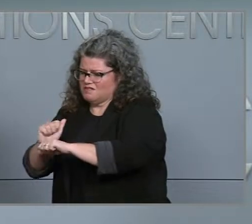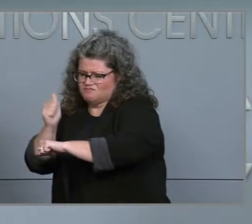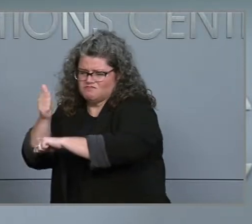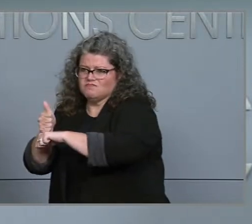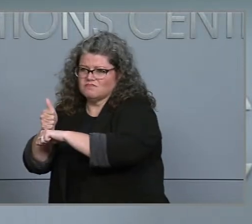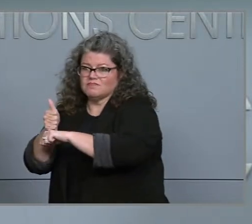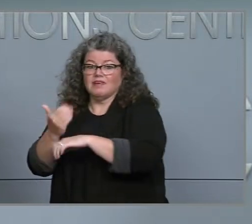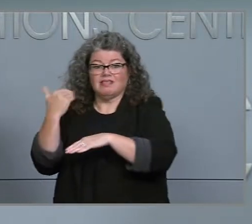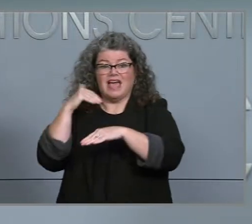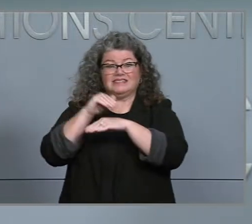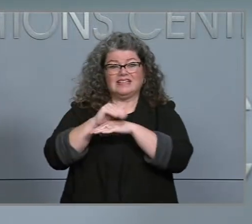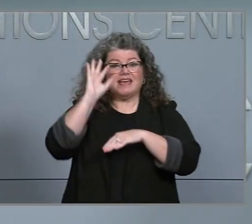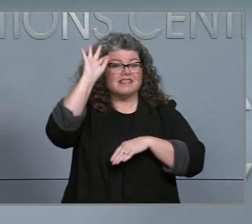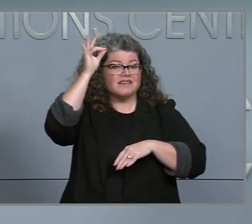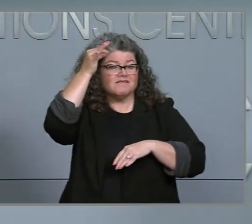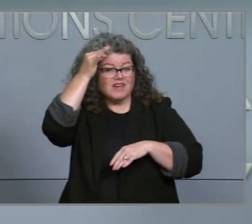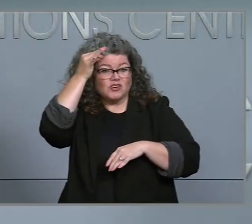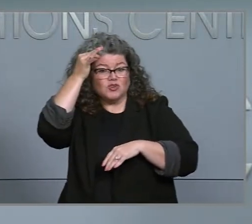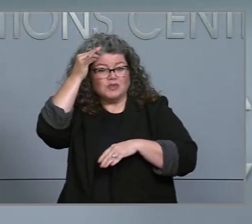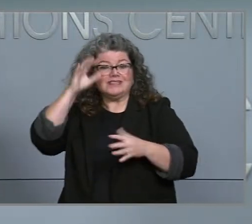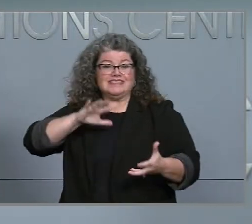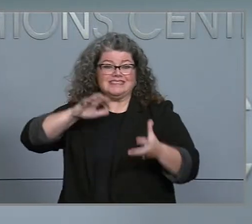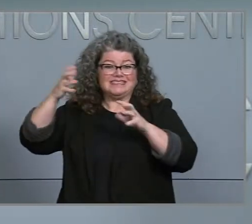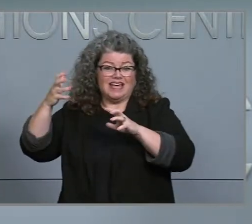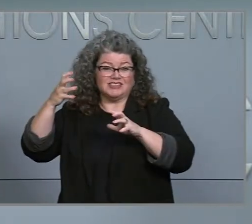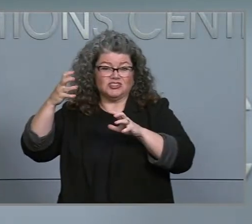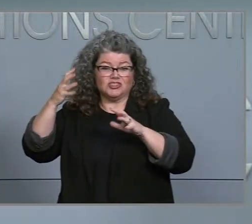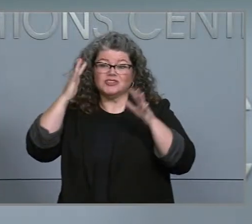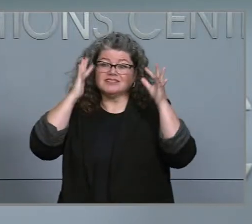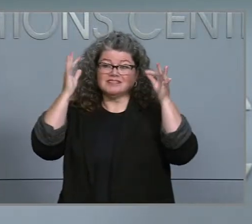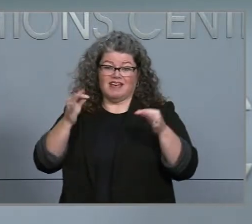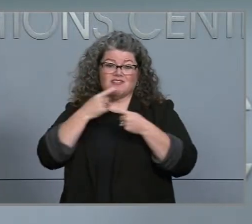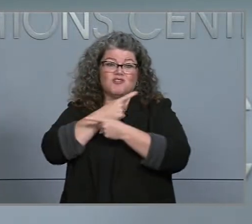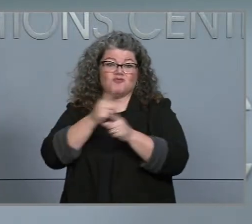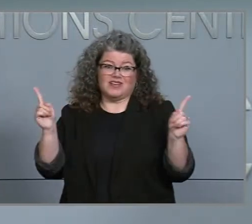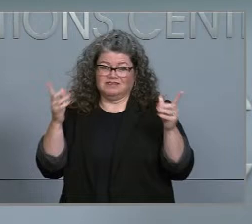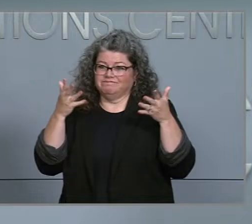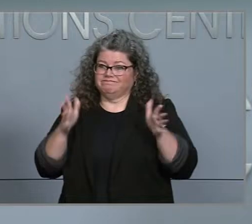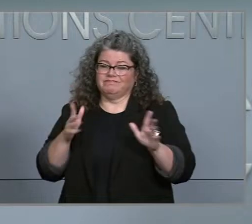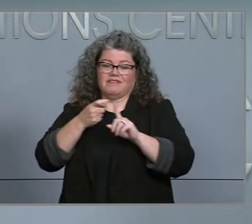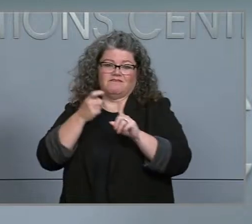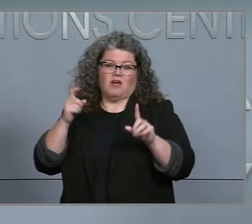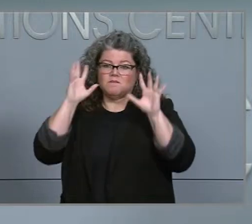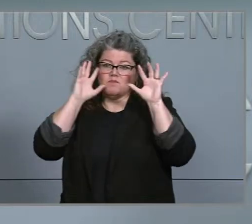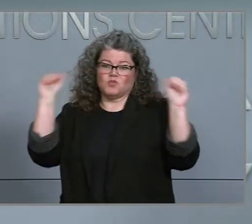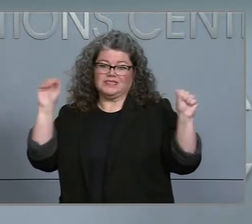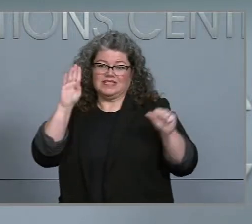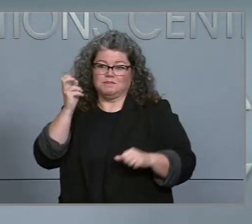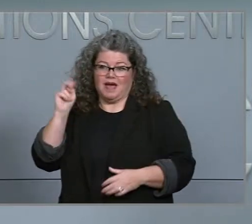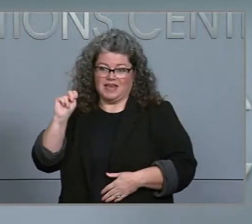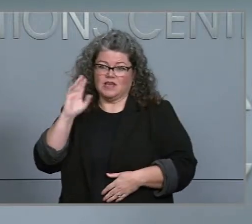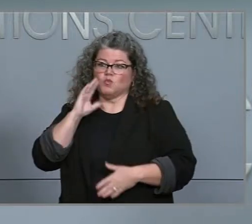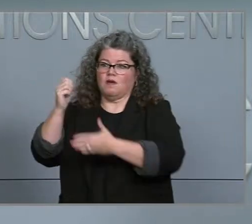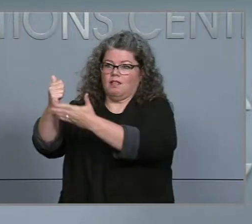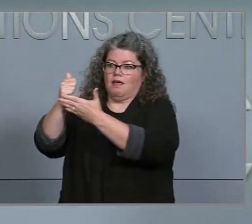we received a federal disaster declaration from President Biden that'll help direct federal assistance to North